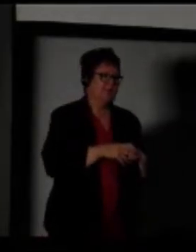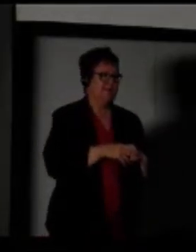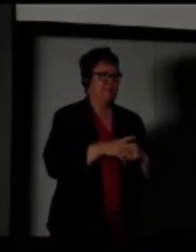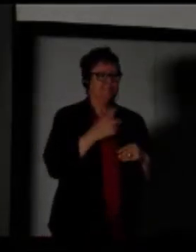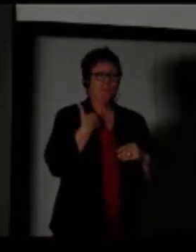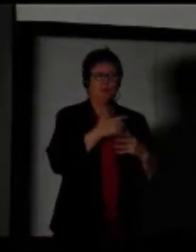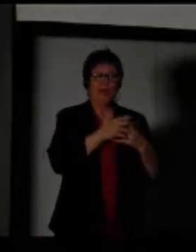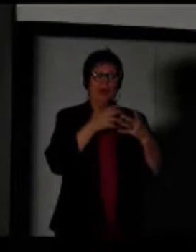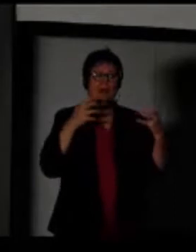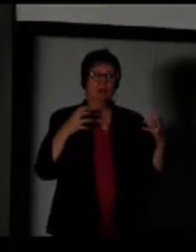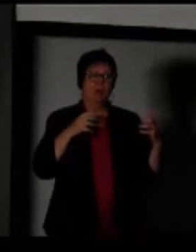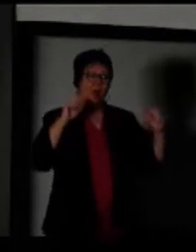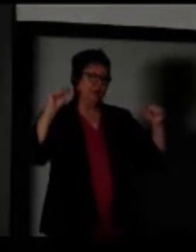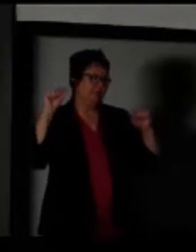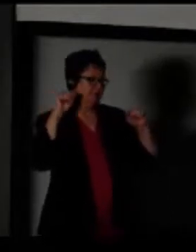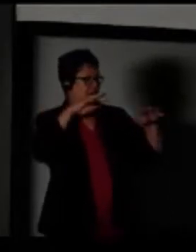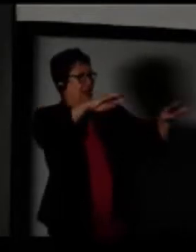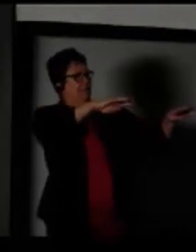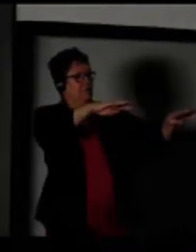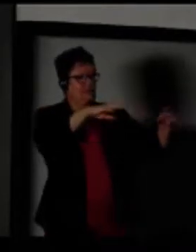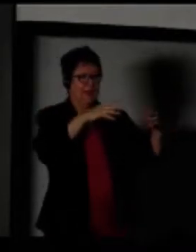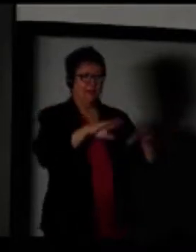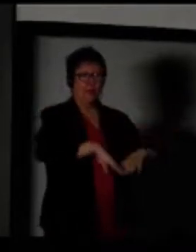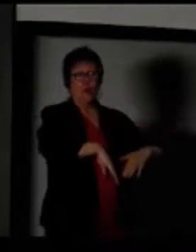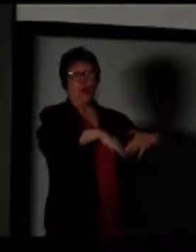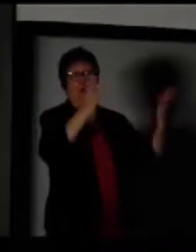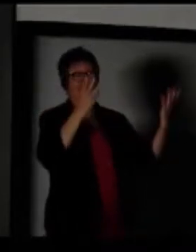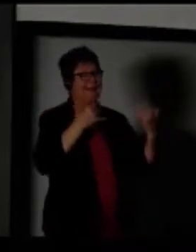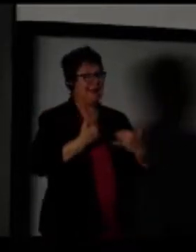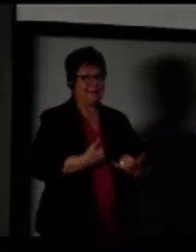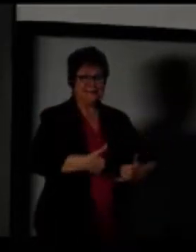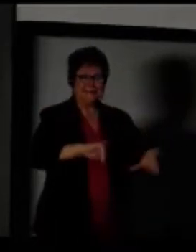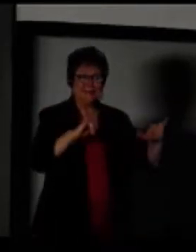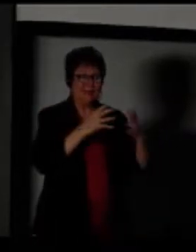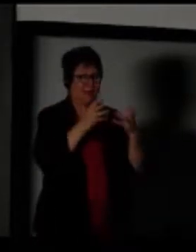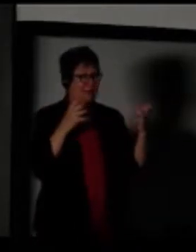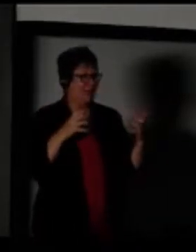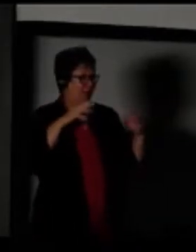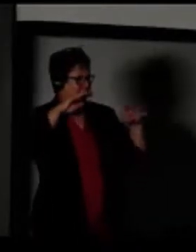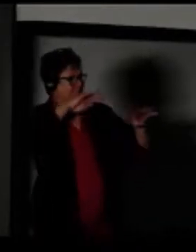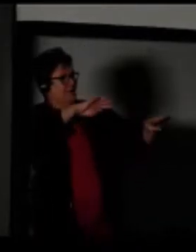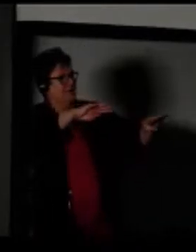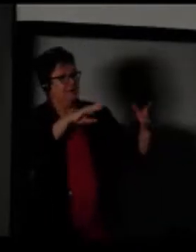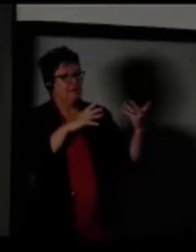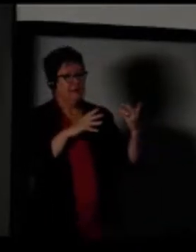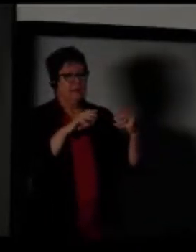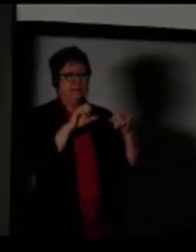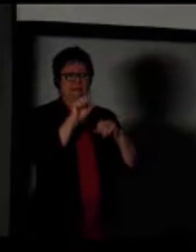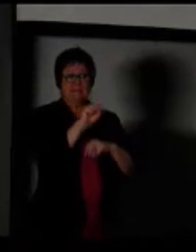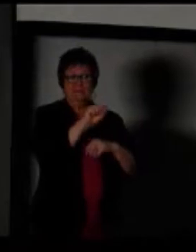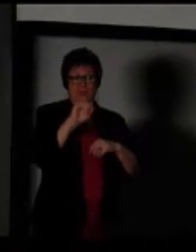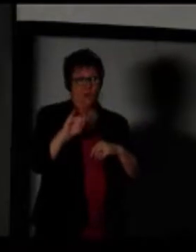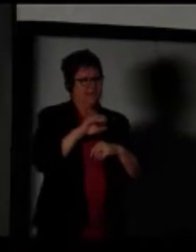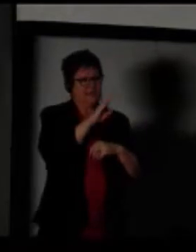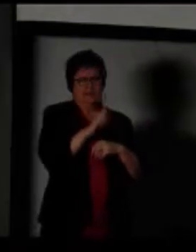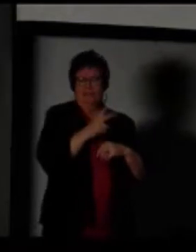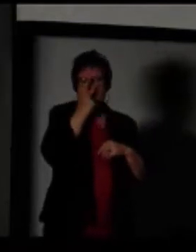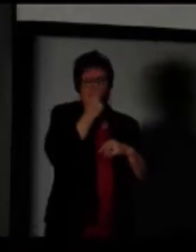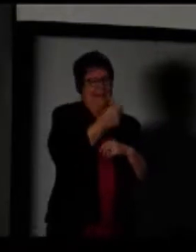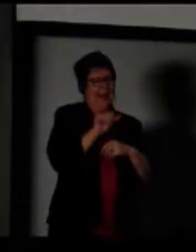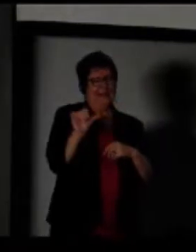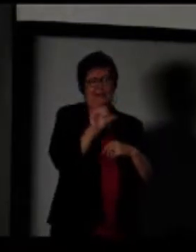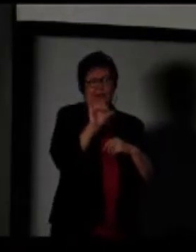enormous coverage at the opening, following the opening, and it's still happening. The Smithsonian's really never seen anything like